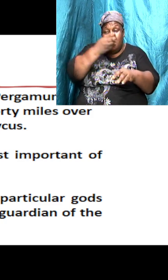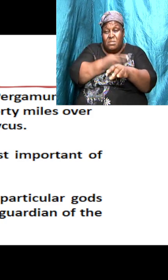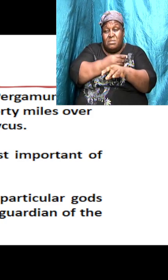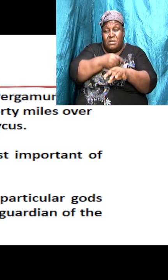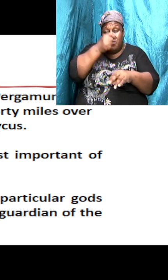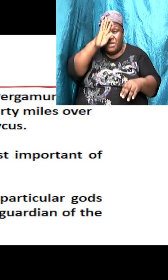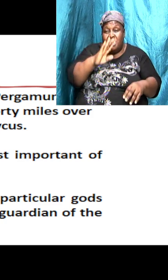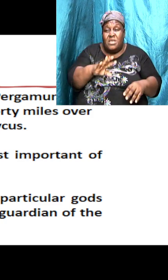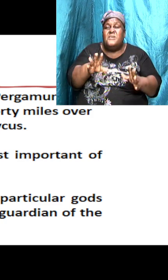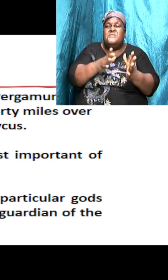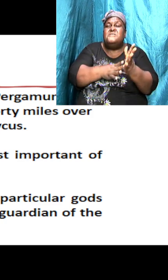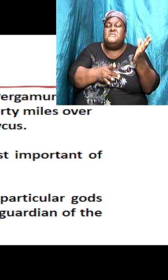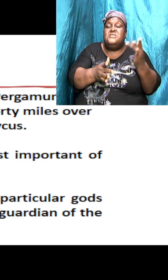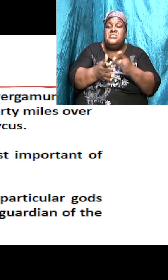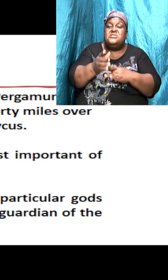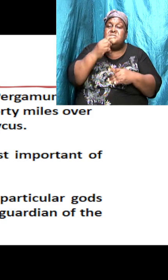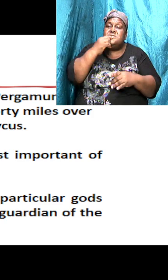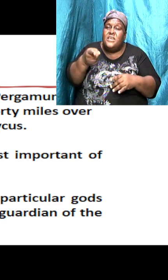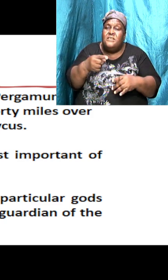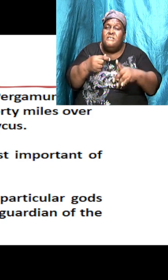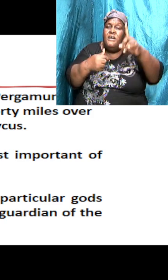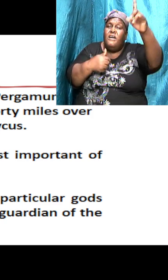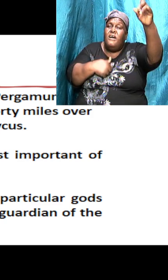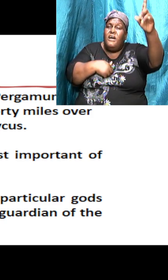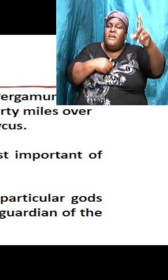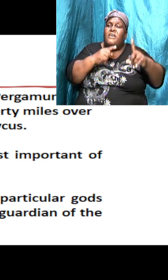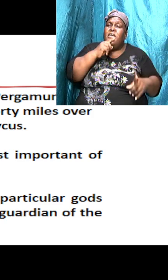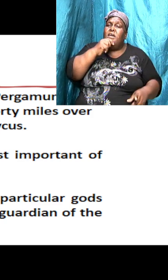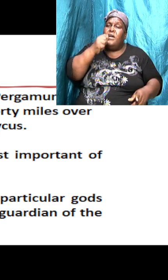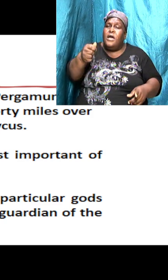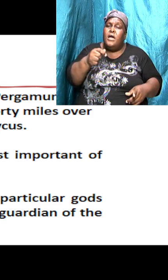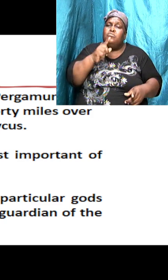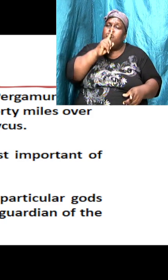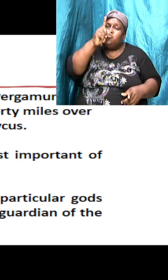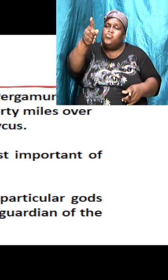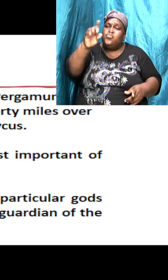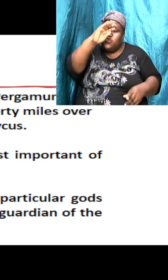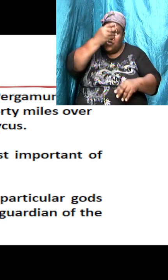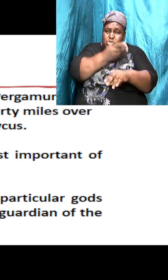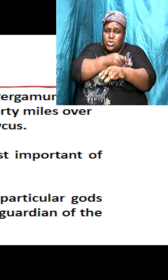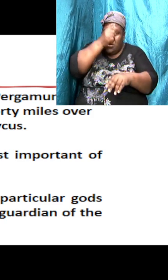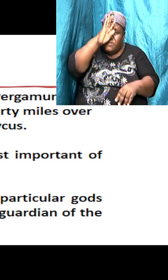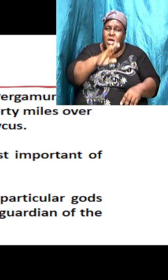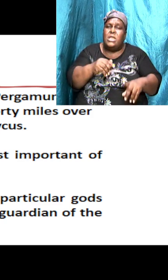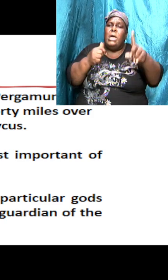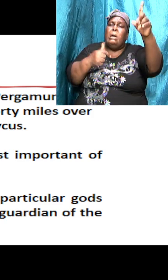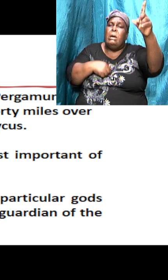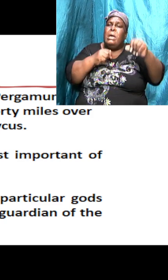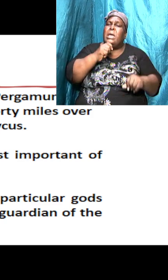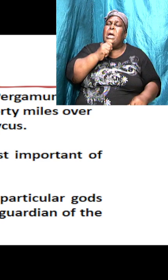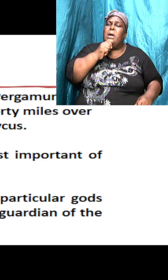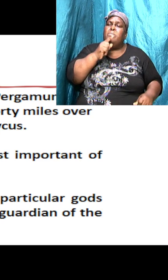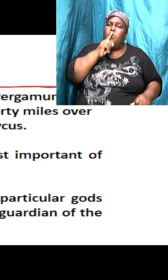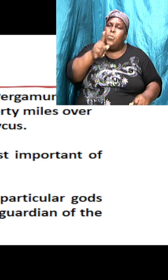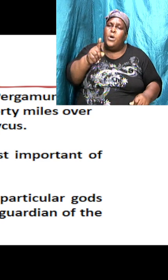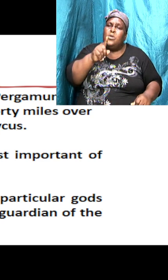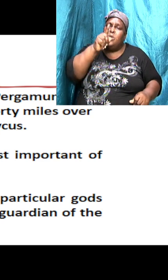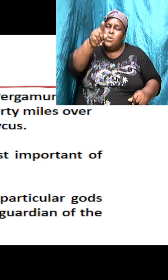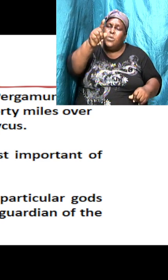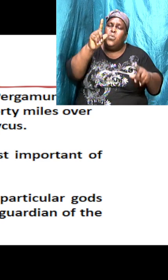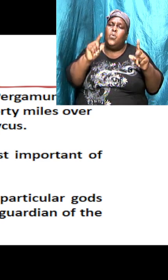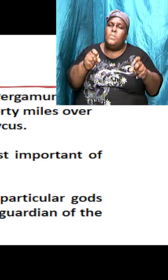true son of God. I am the one that you ought to see as the son